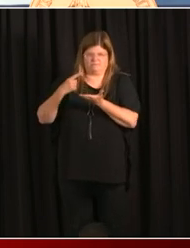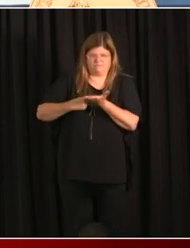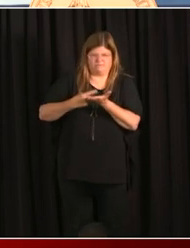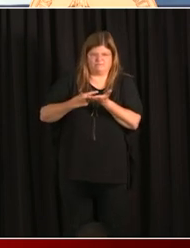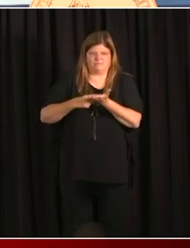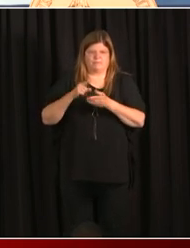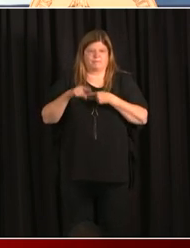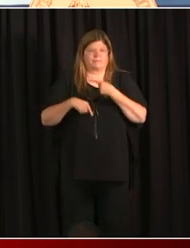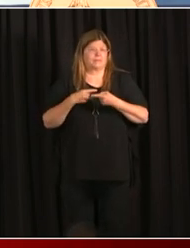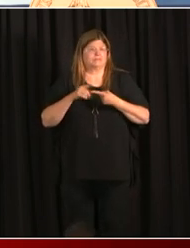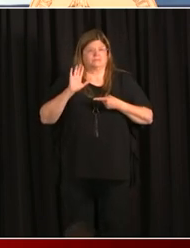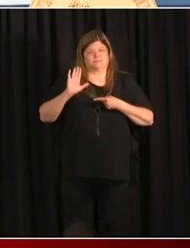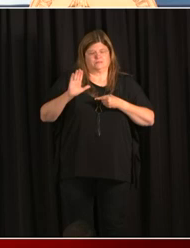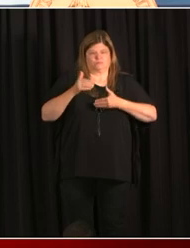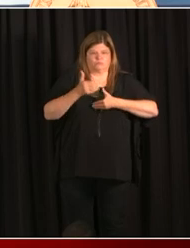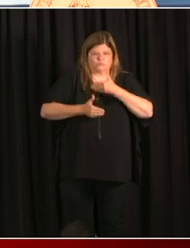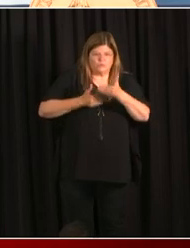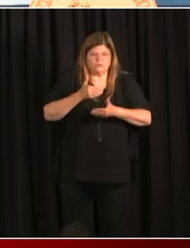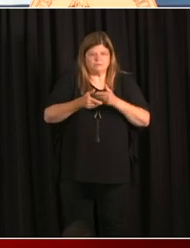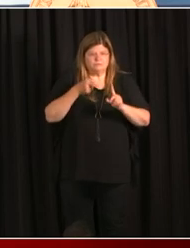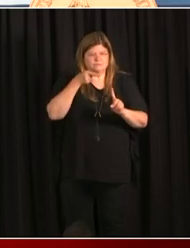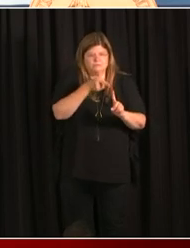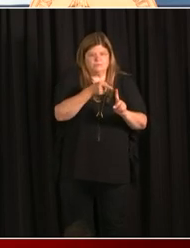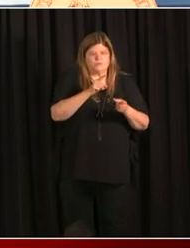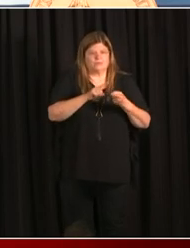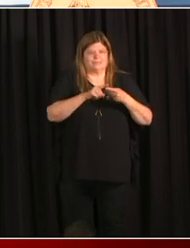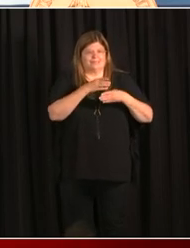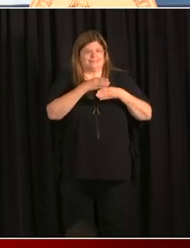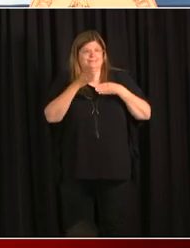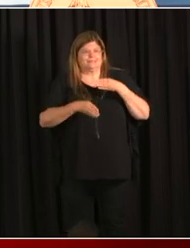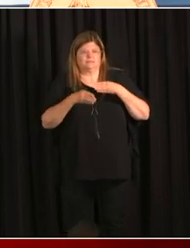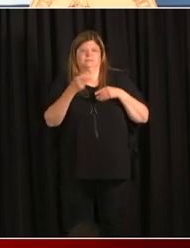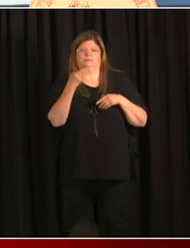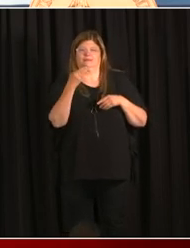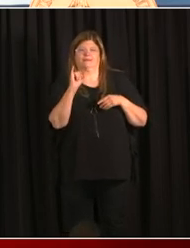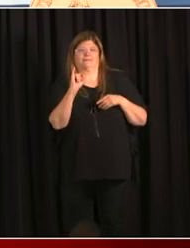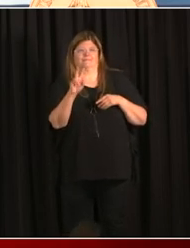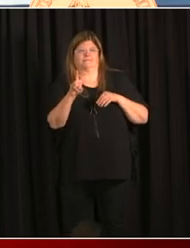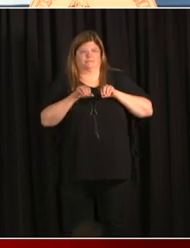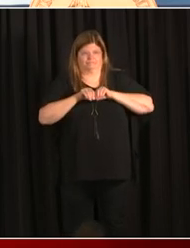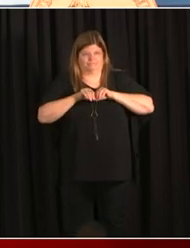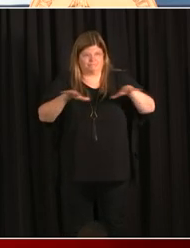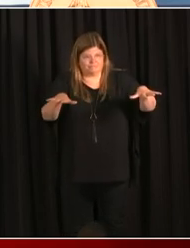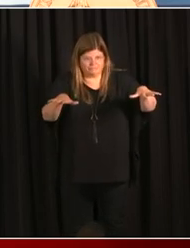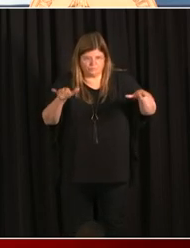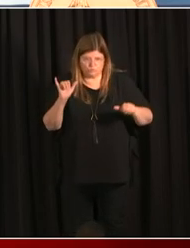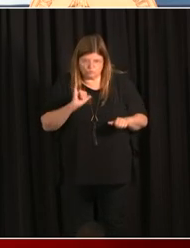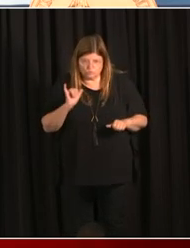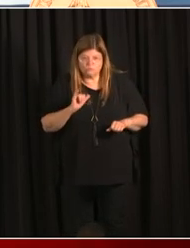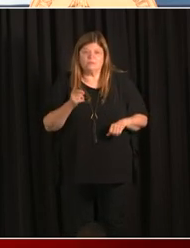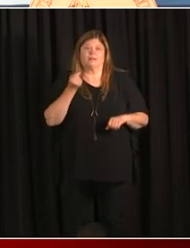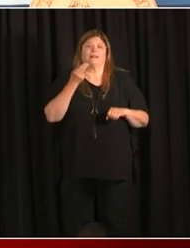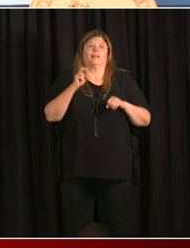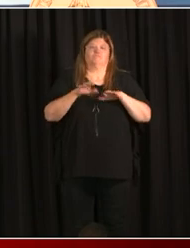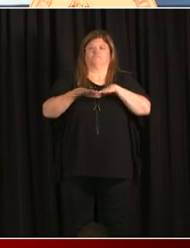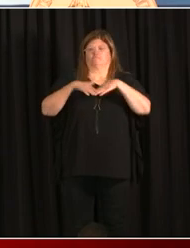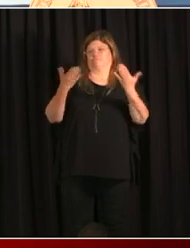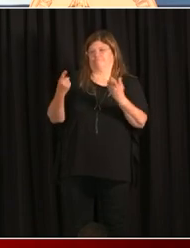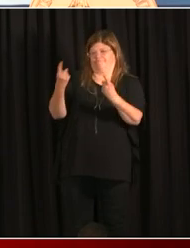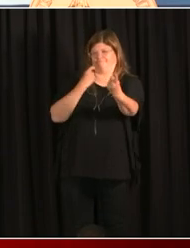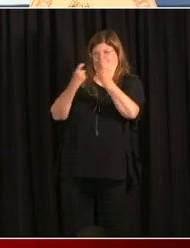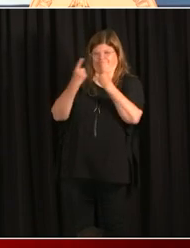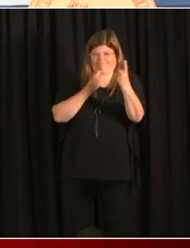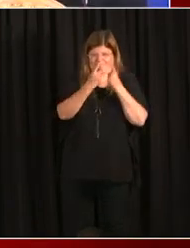district's progress toward ending the HIV epidemic. And then we will take your questions. But I